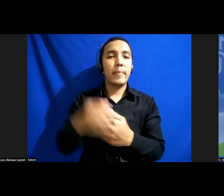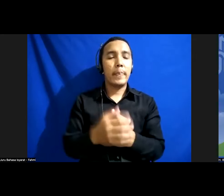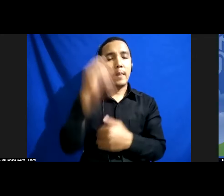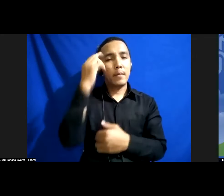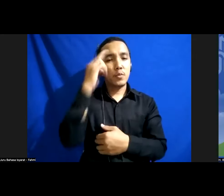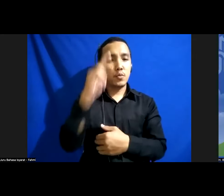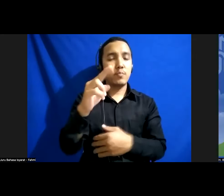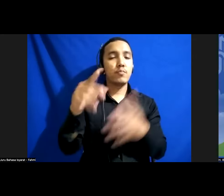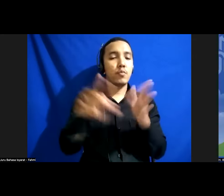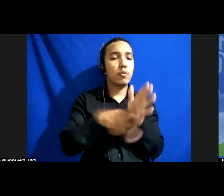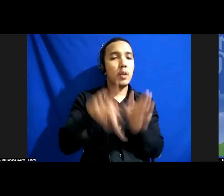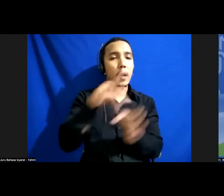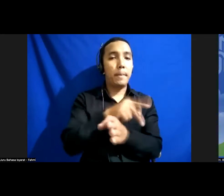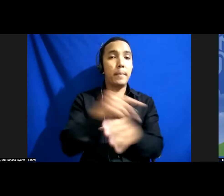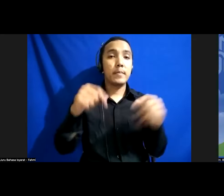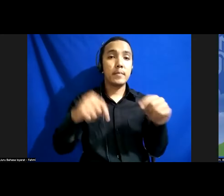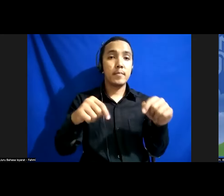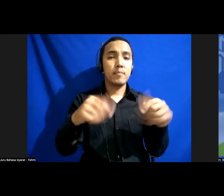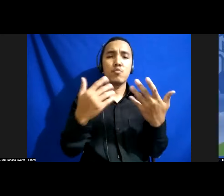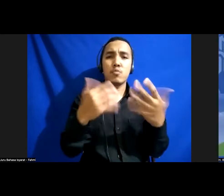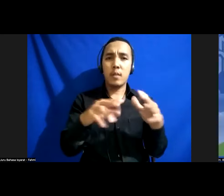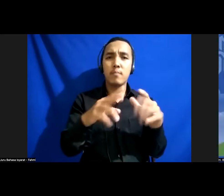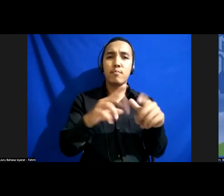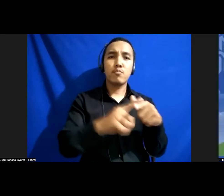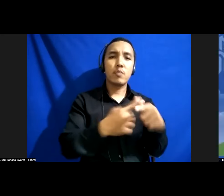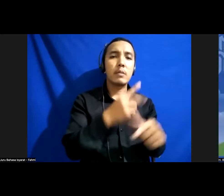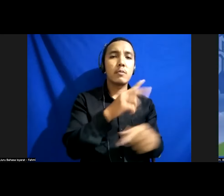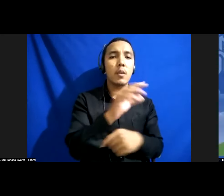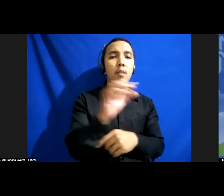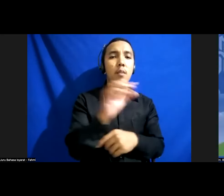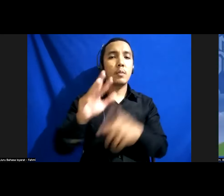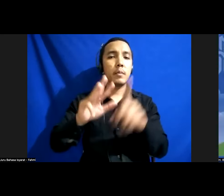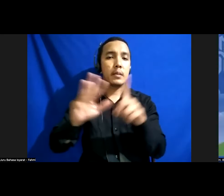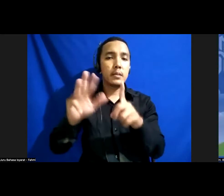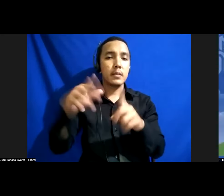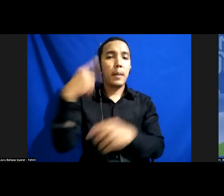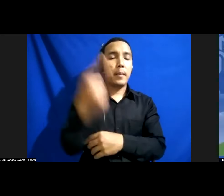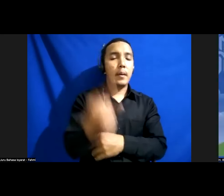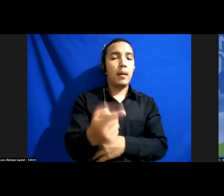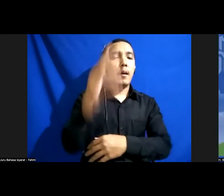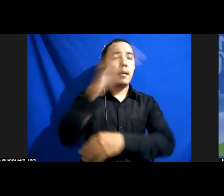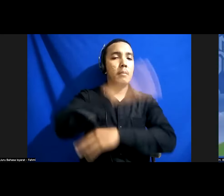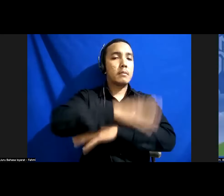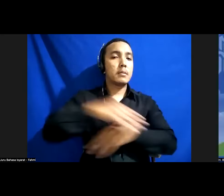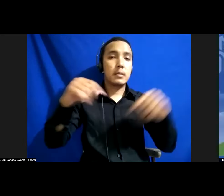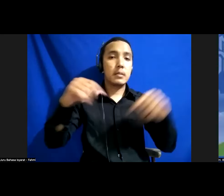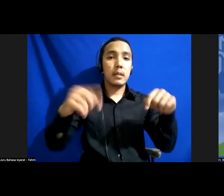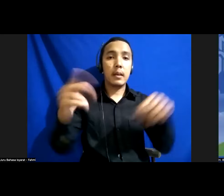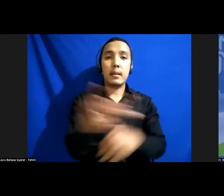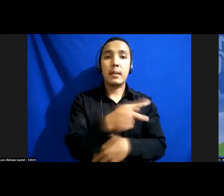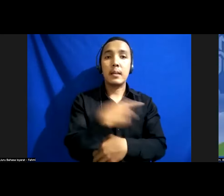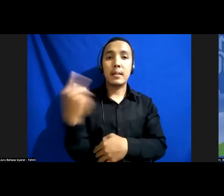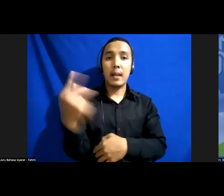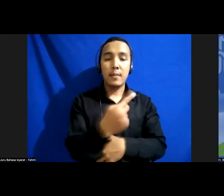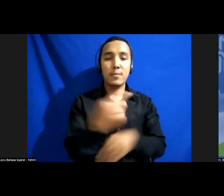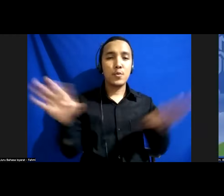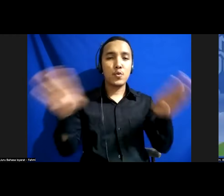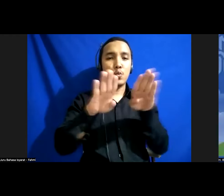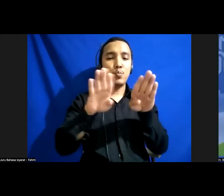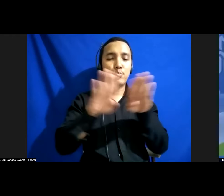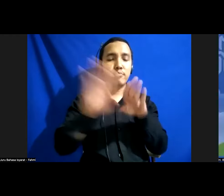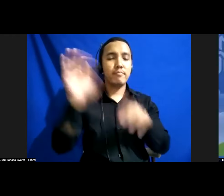program, the Assistive Technology program, from 2019, which has been done conducted from 2019, and today we will be closing